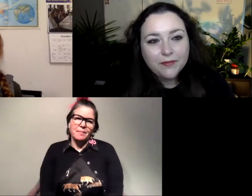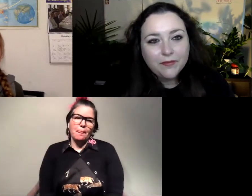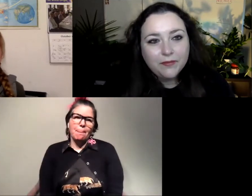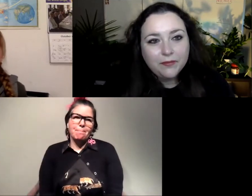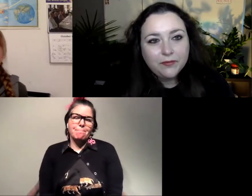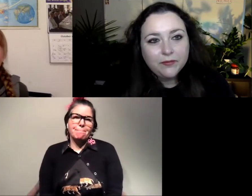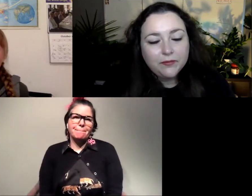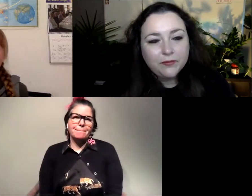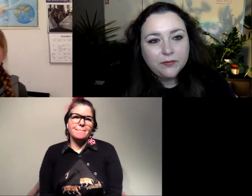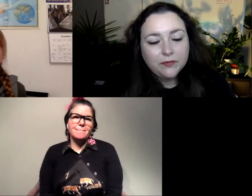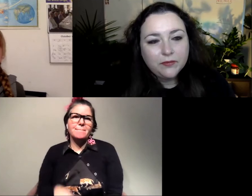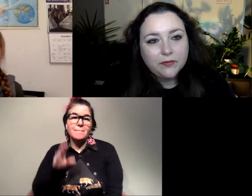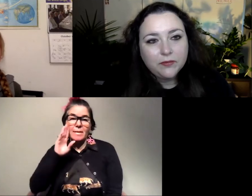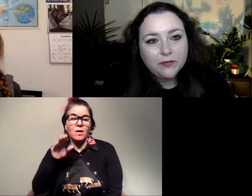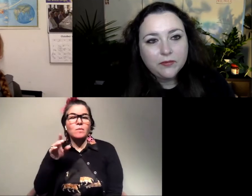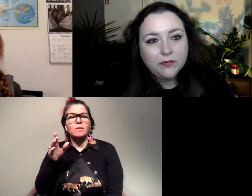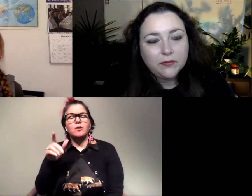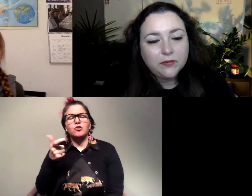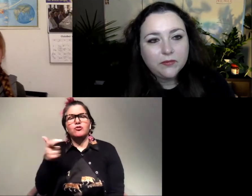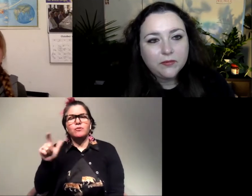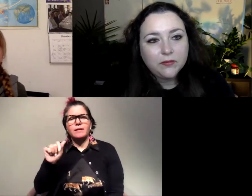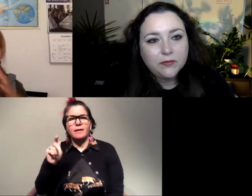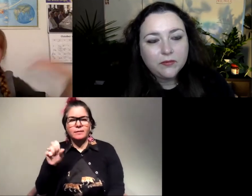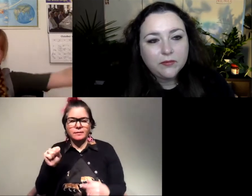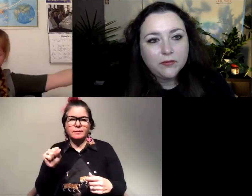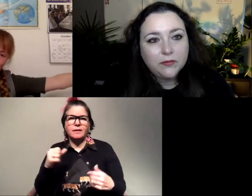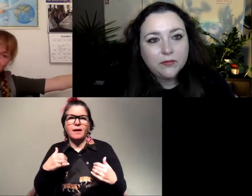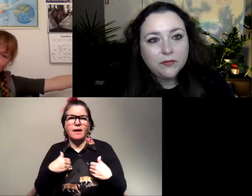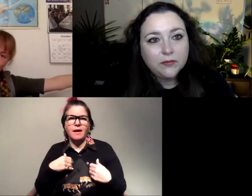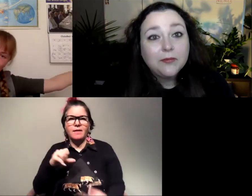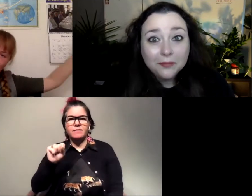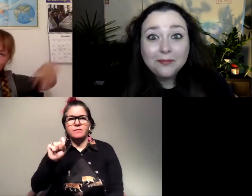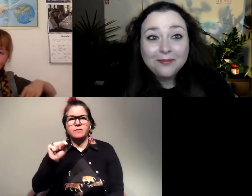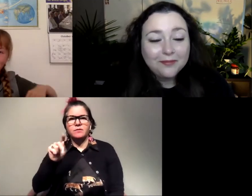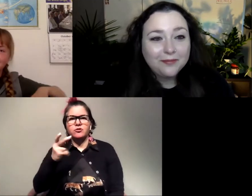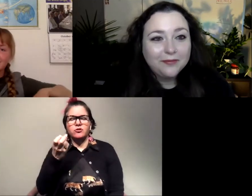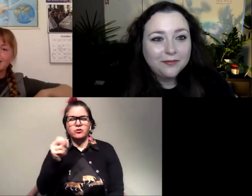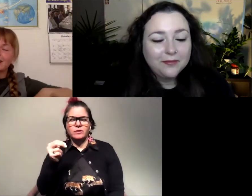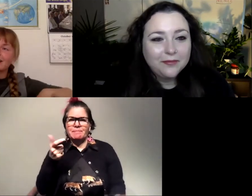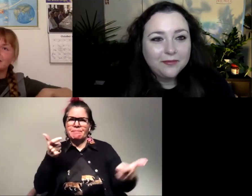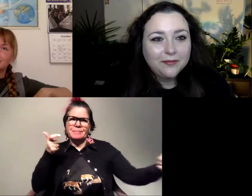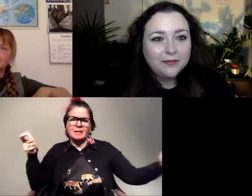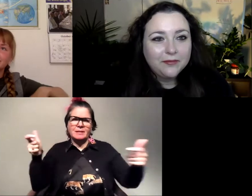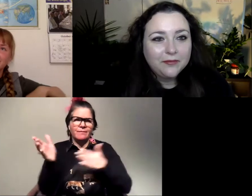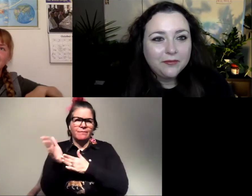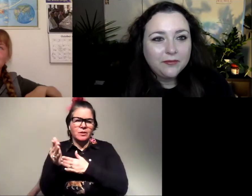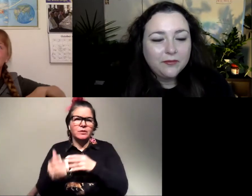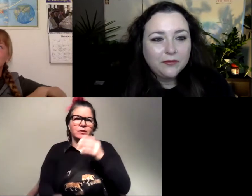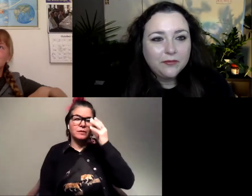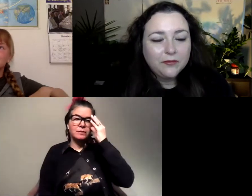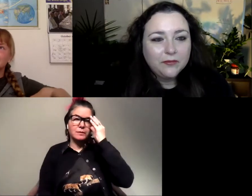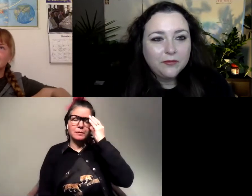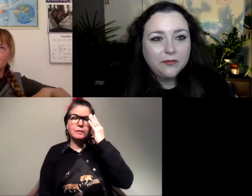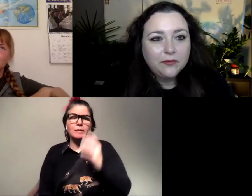I know in some of the Great Lakes, there are lake sturgeon, which are pretty gigantic. A lot of the